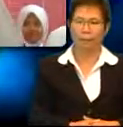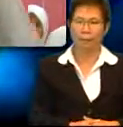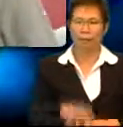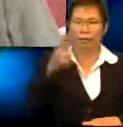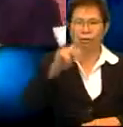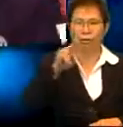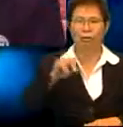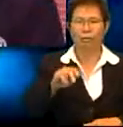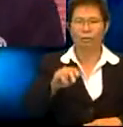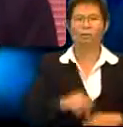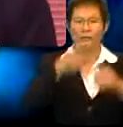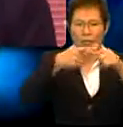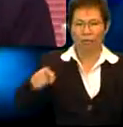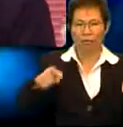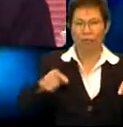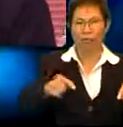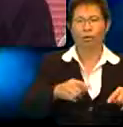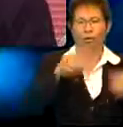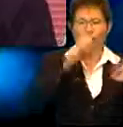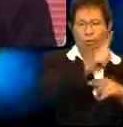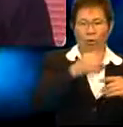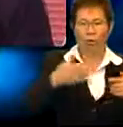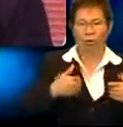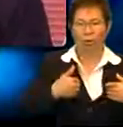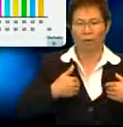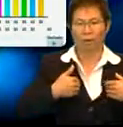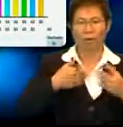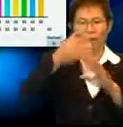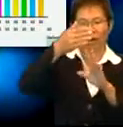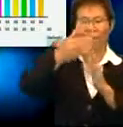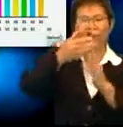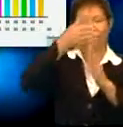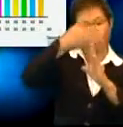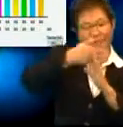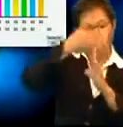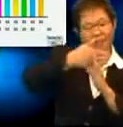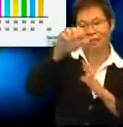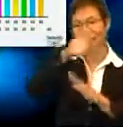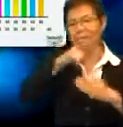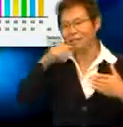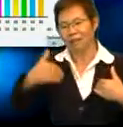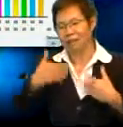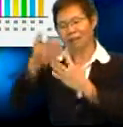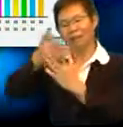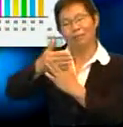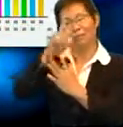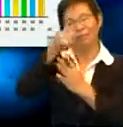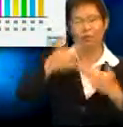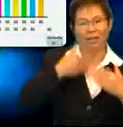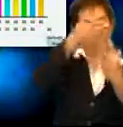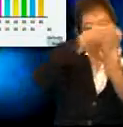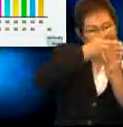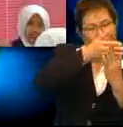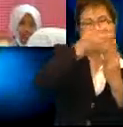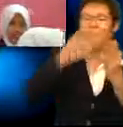Farah? No, they are different. One has gaps in between the bars, whereas the others has